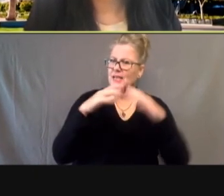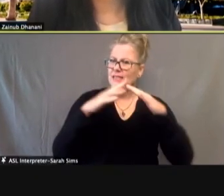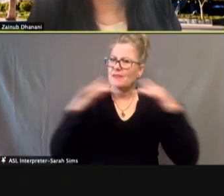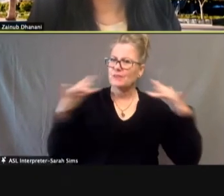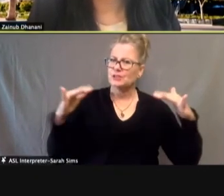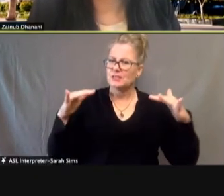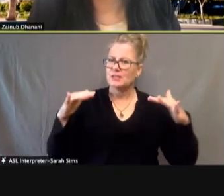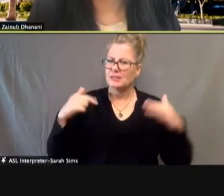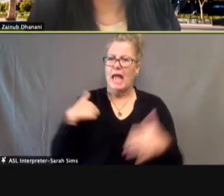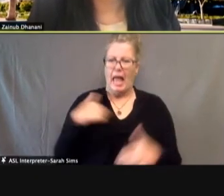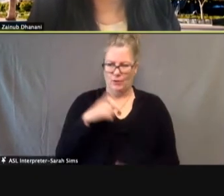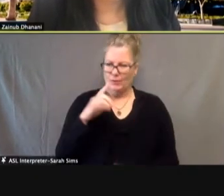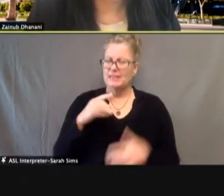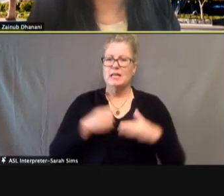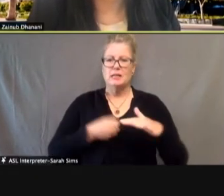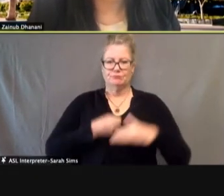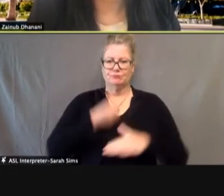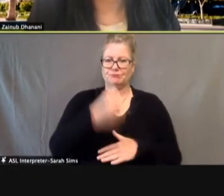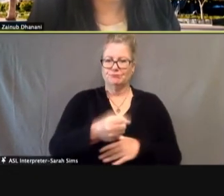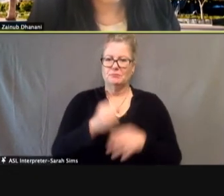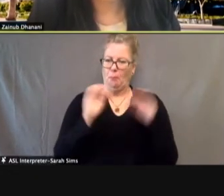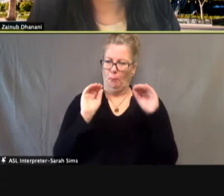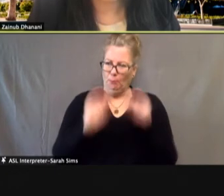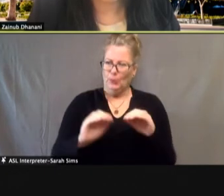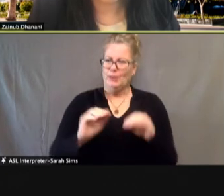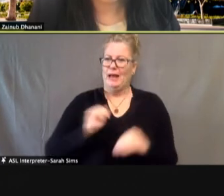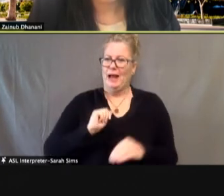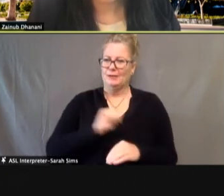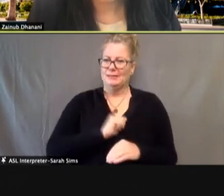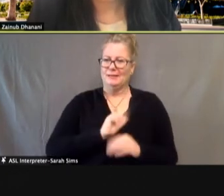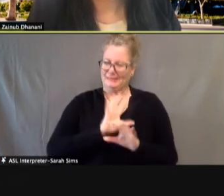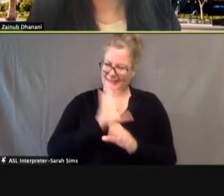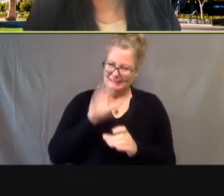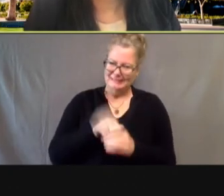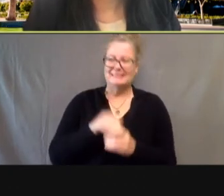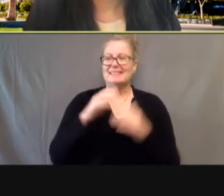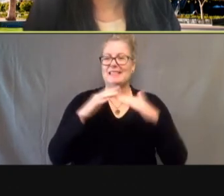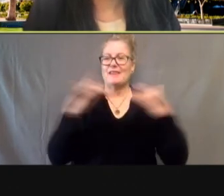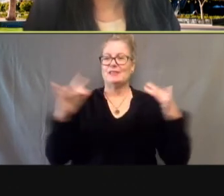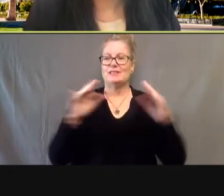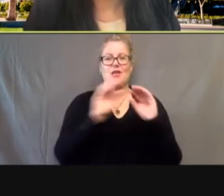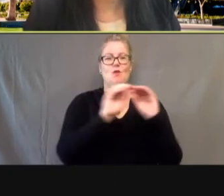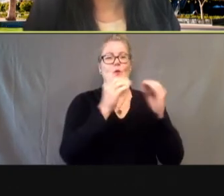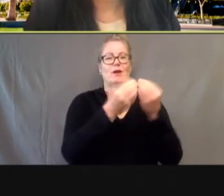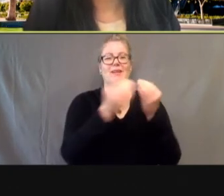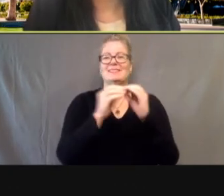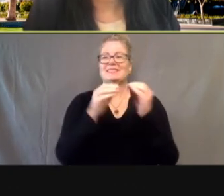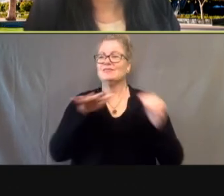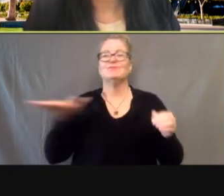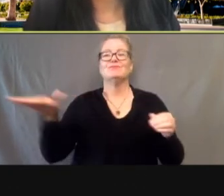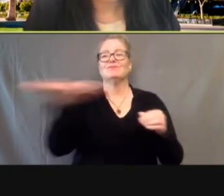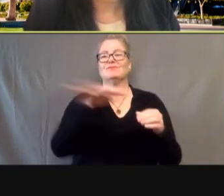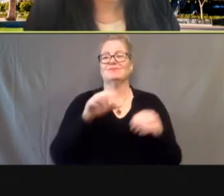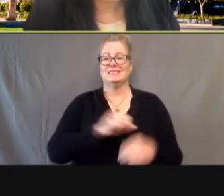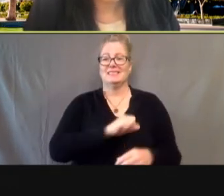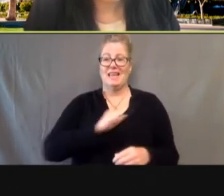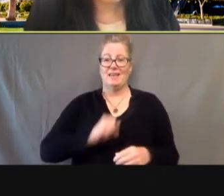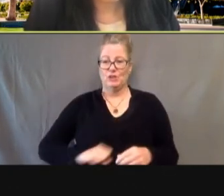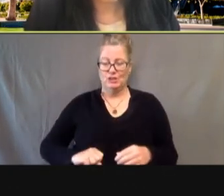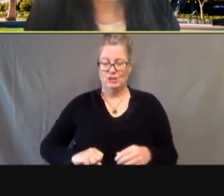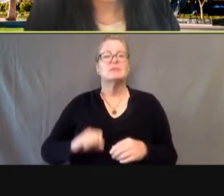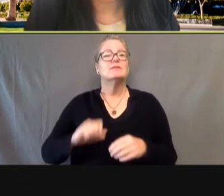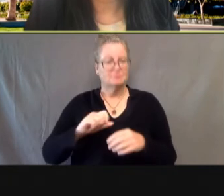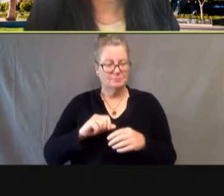ourselves into the diversity organizations at Stanford. And so we worked alongside several diversity